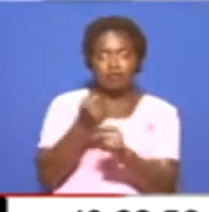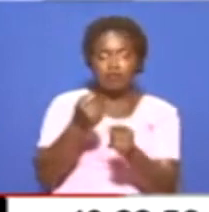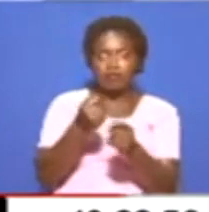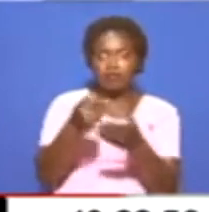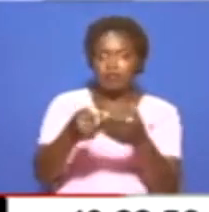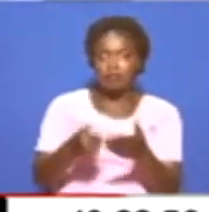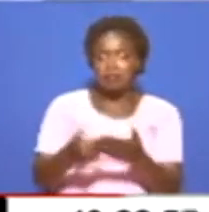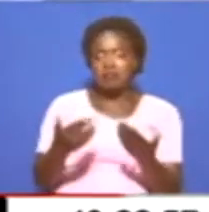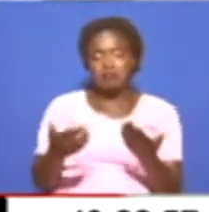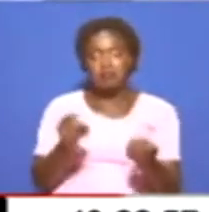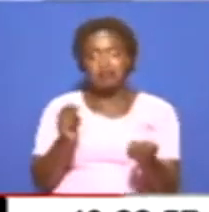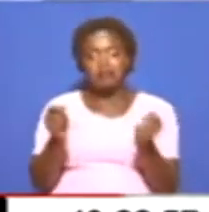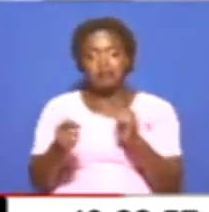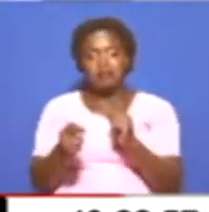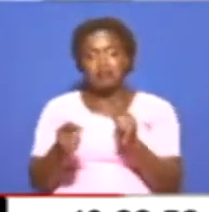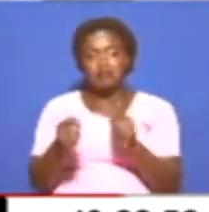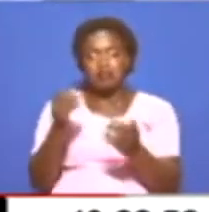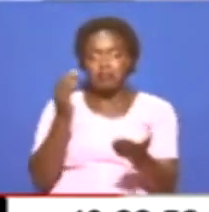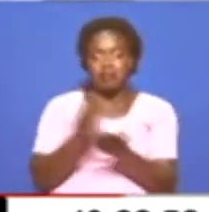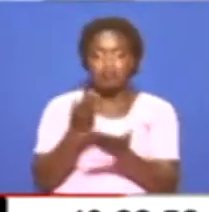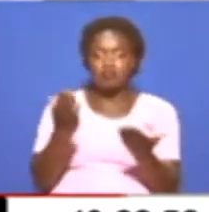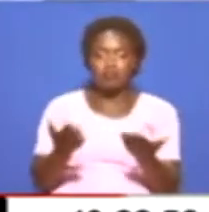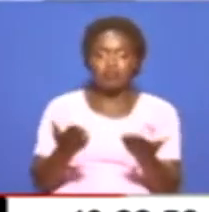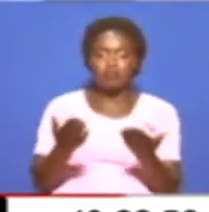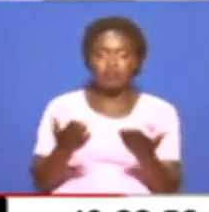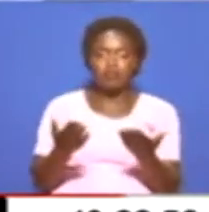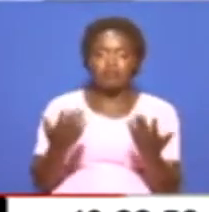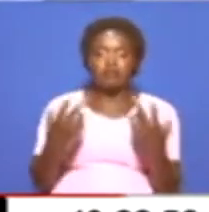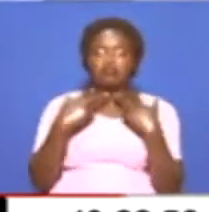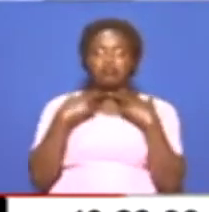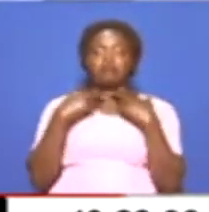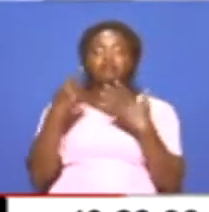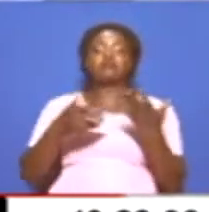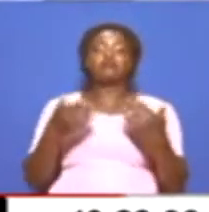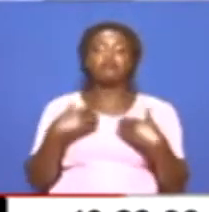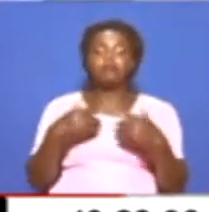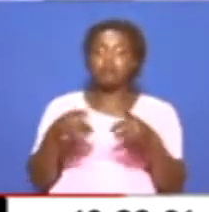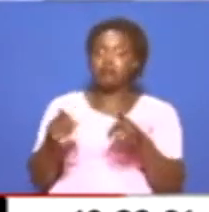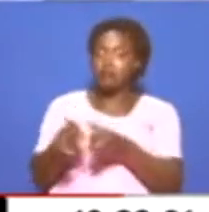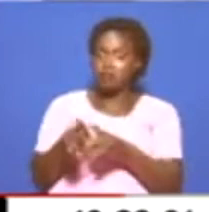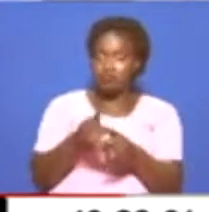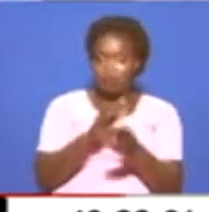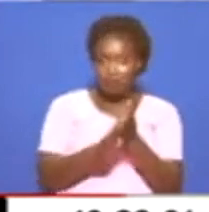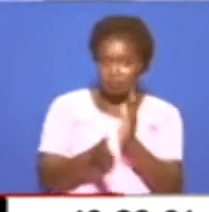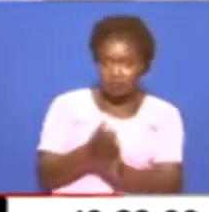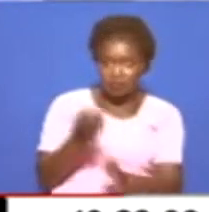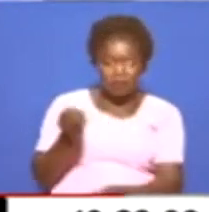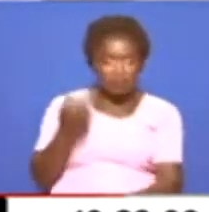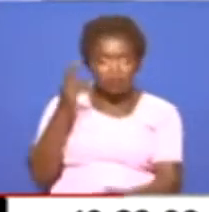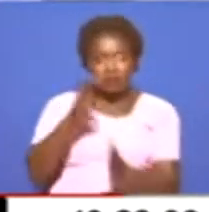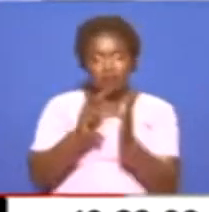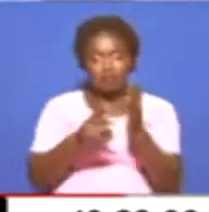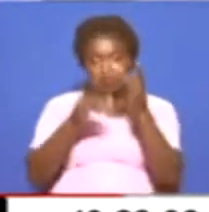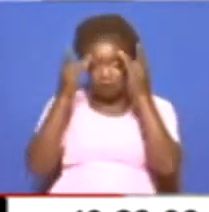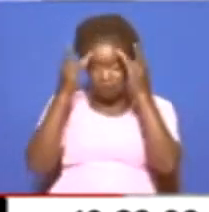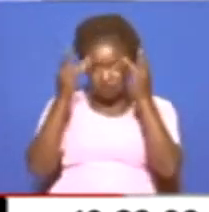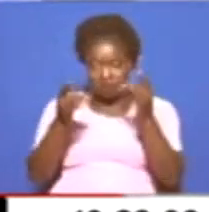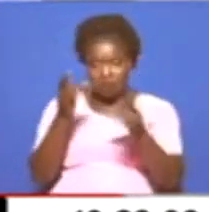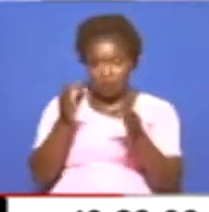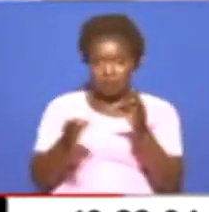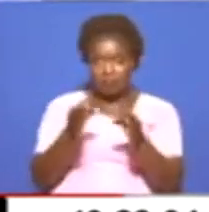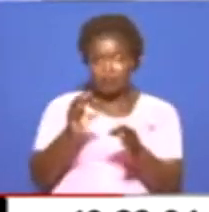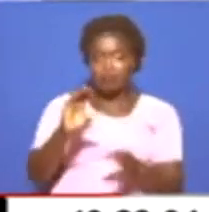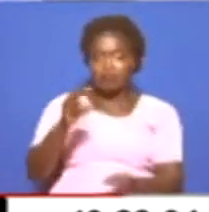whether they are a clawback to what we have, without also understanding and reading the decision by Justice Chacha